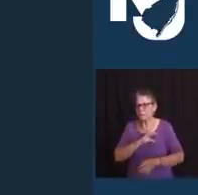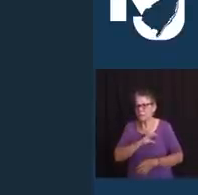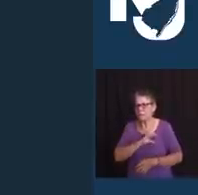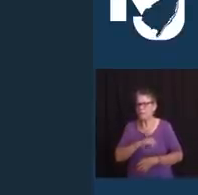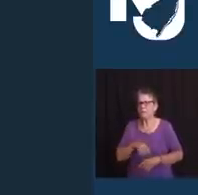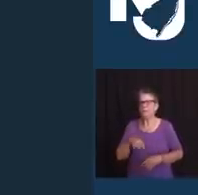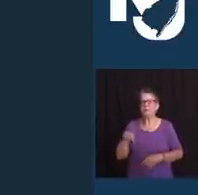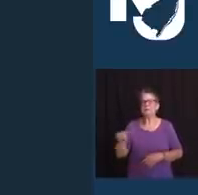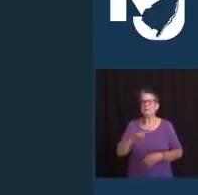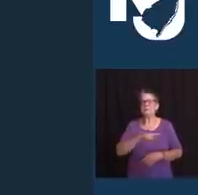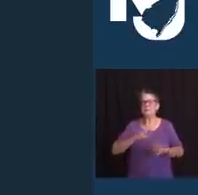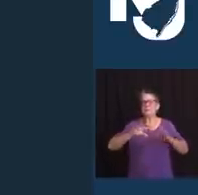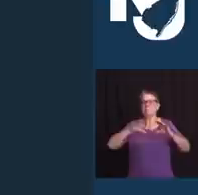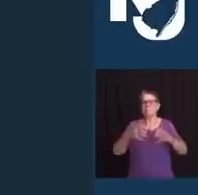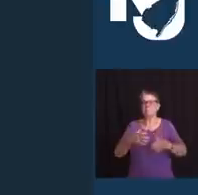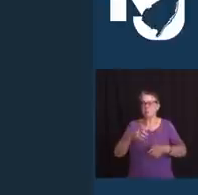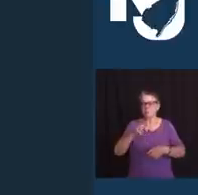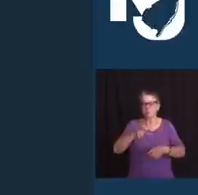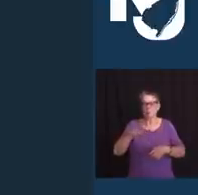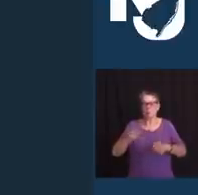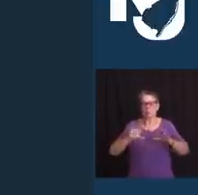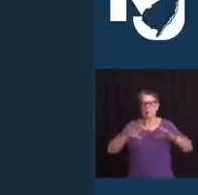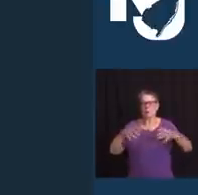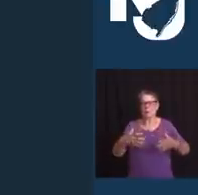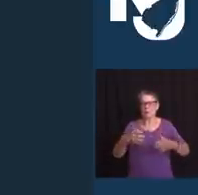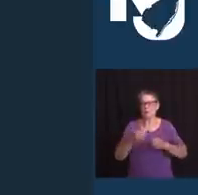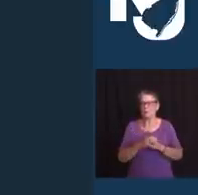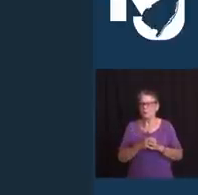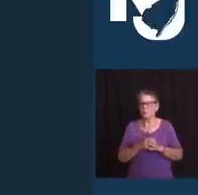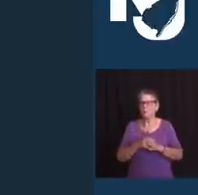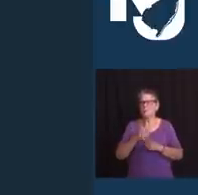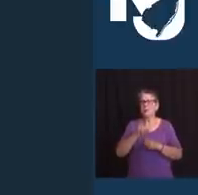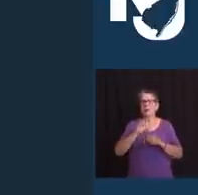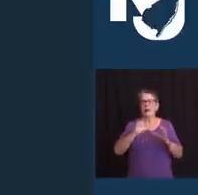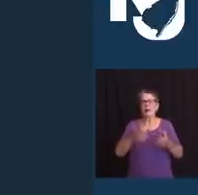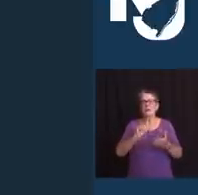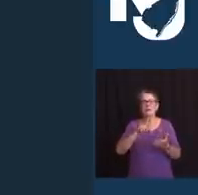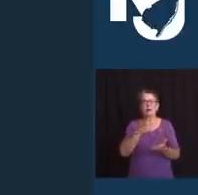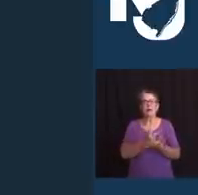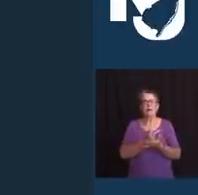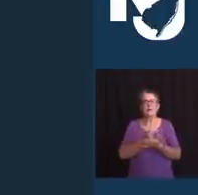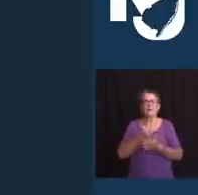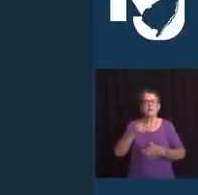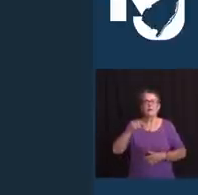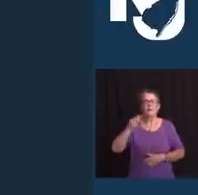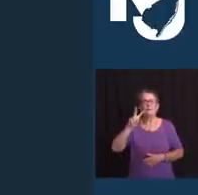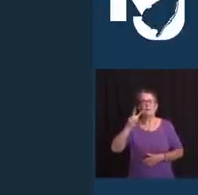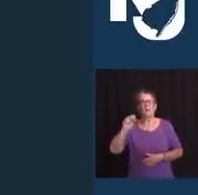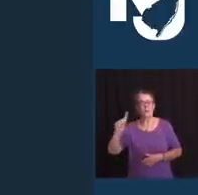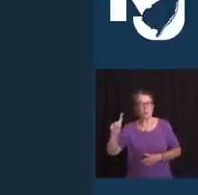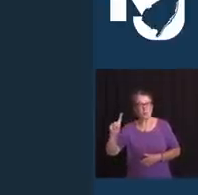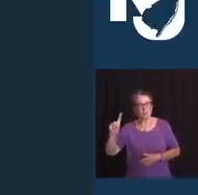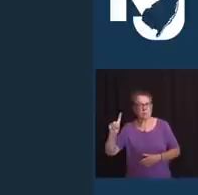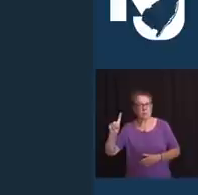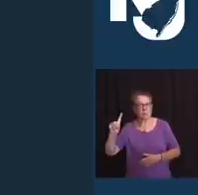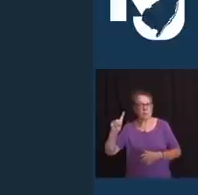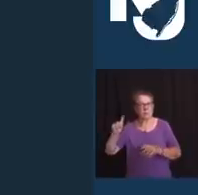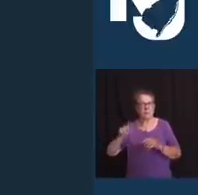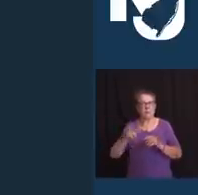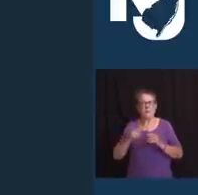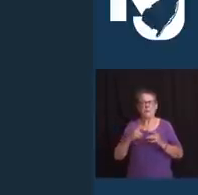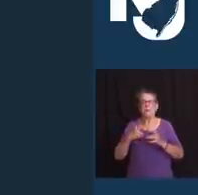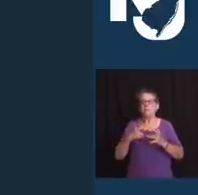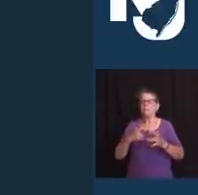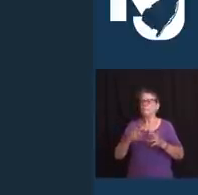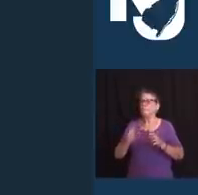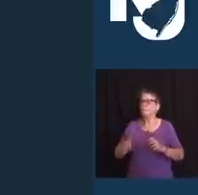right? Matt's class graduated in May of 2001. He worked largely in the field and was a recognized expert